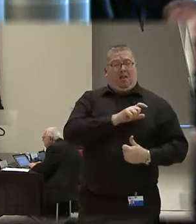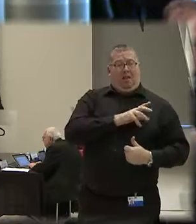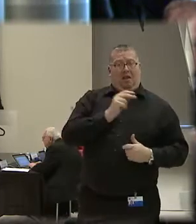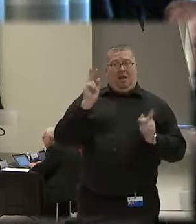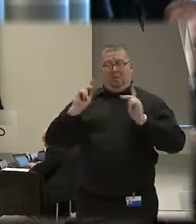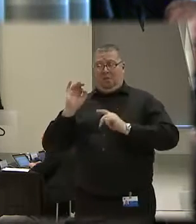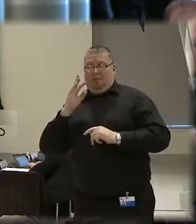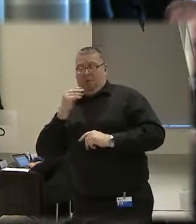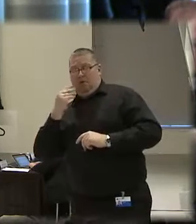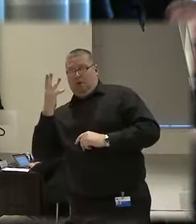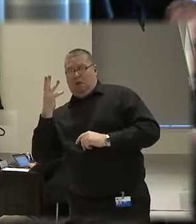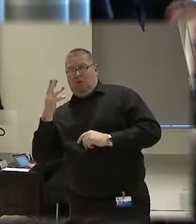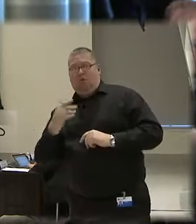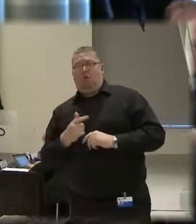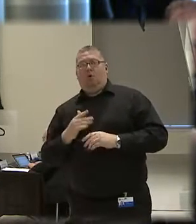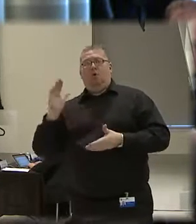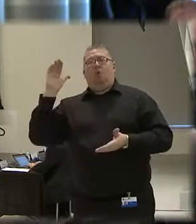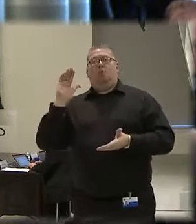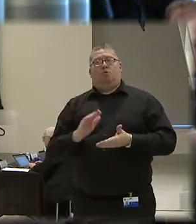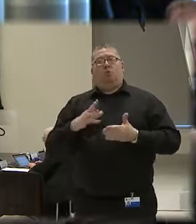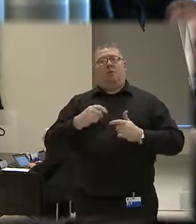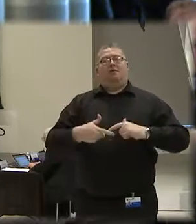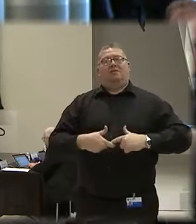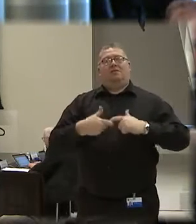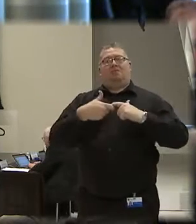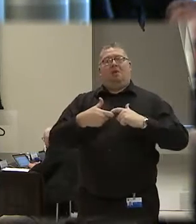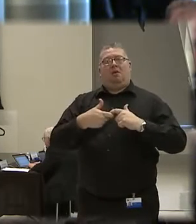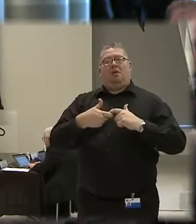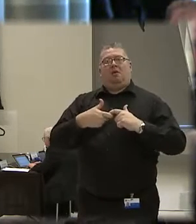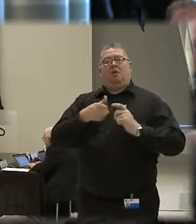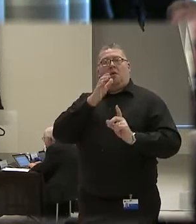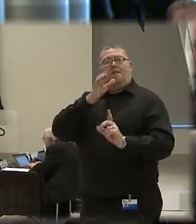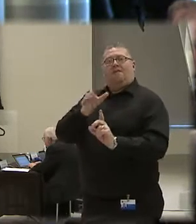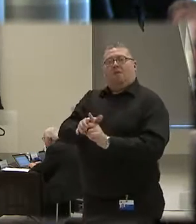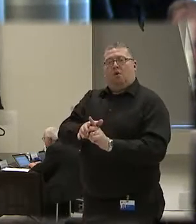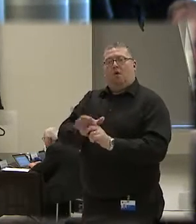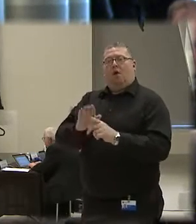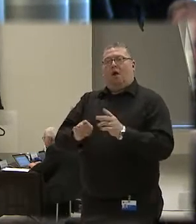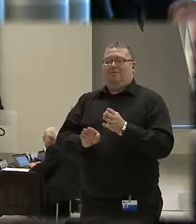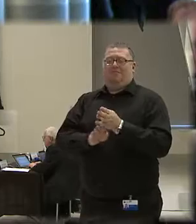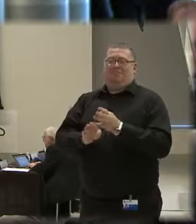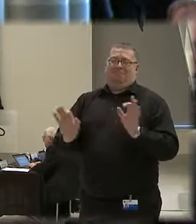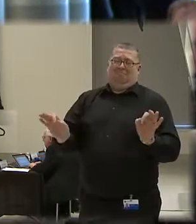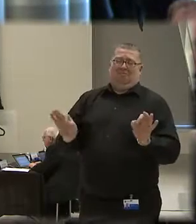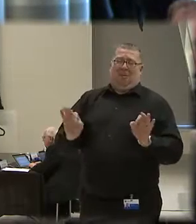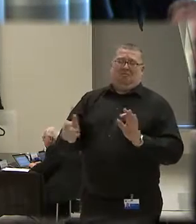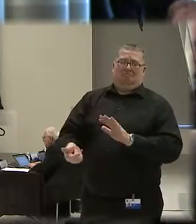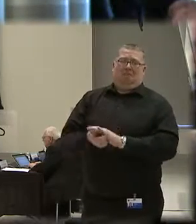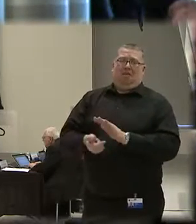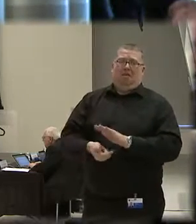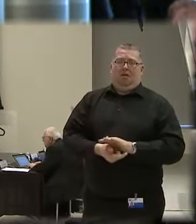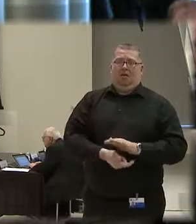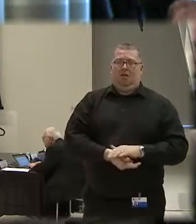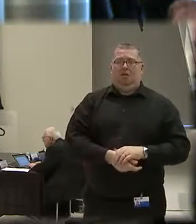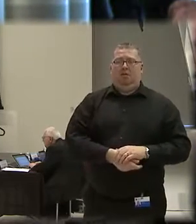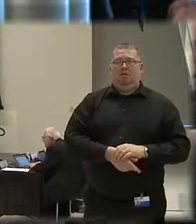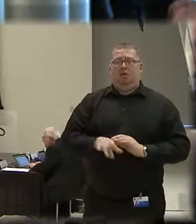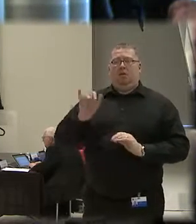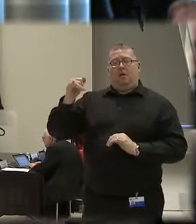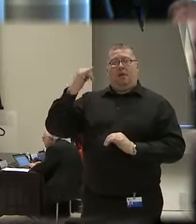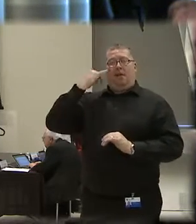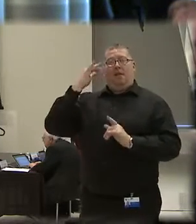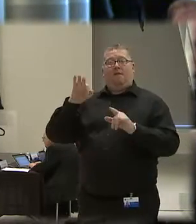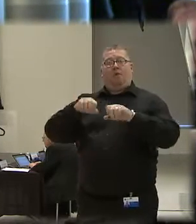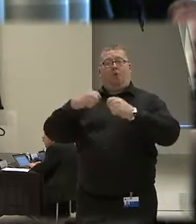color, reduce and suspend enforcement of minor violations. This idea of broken windows